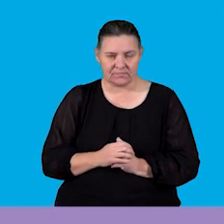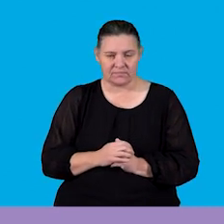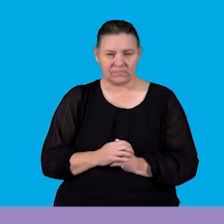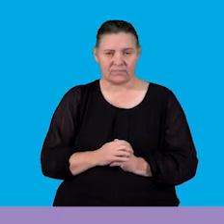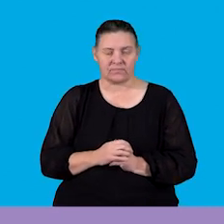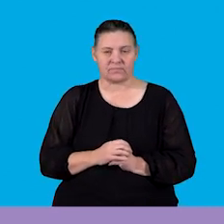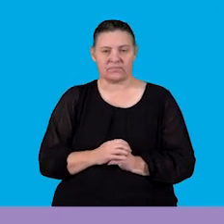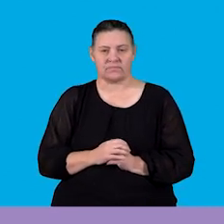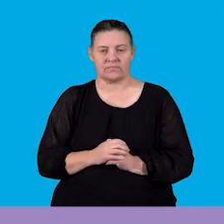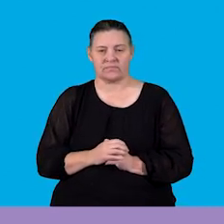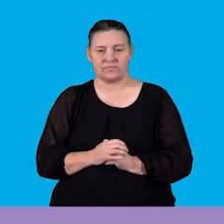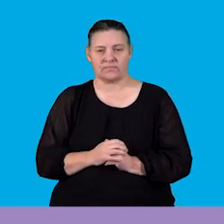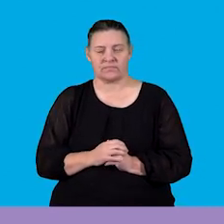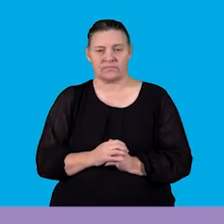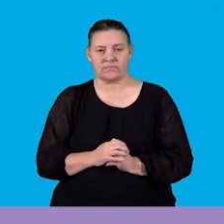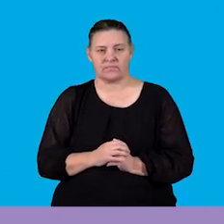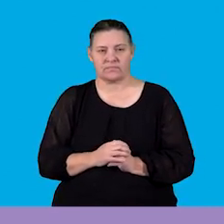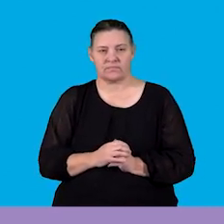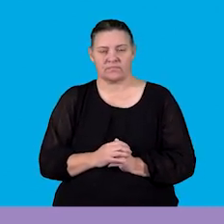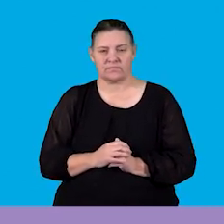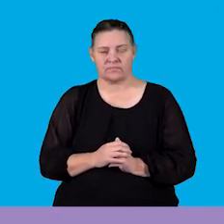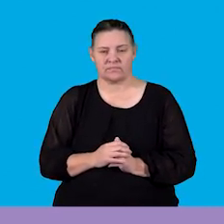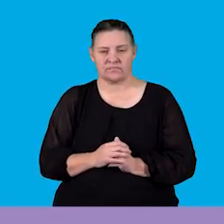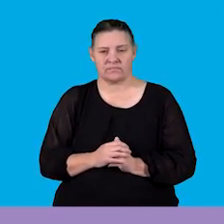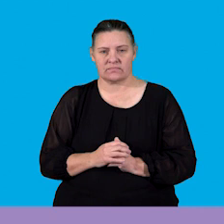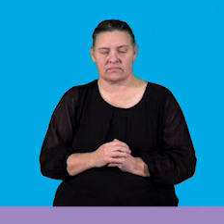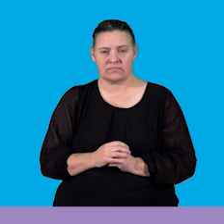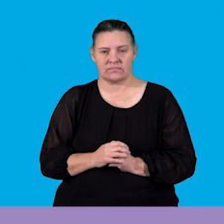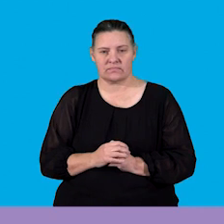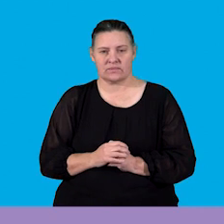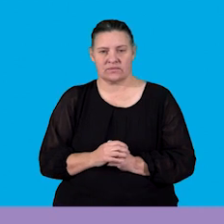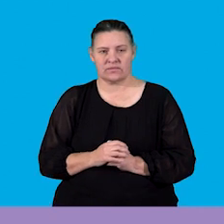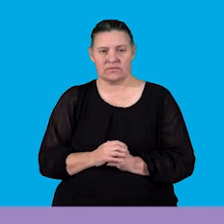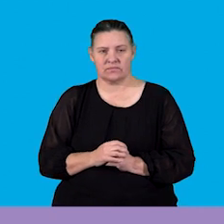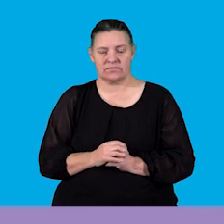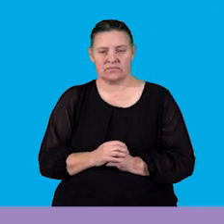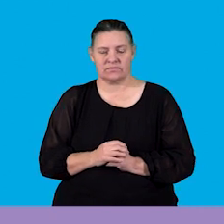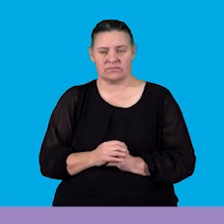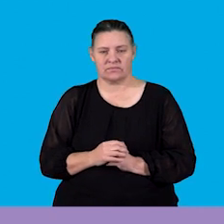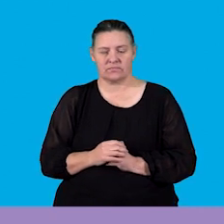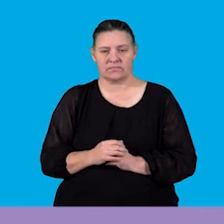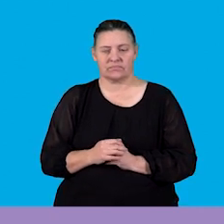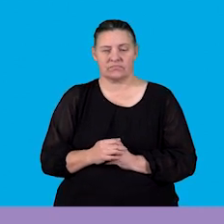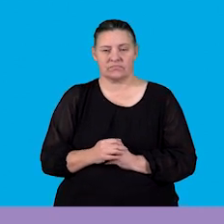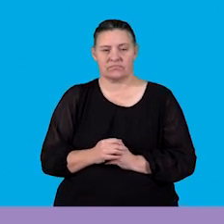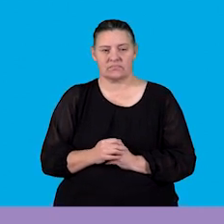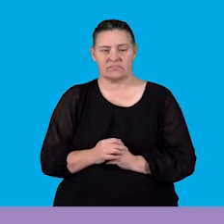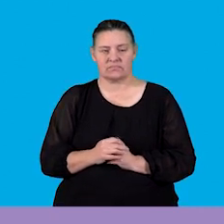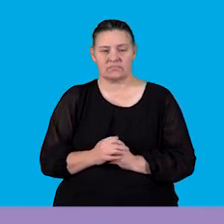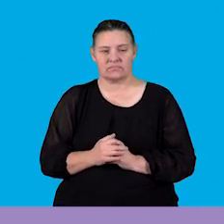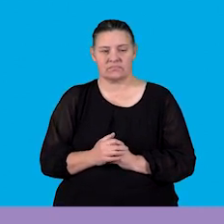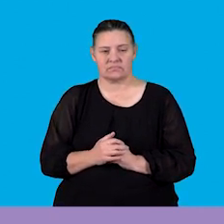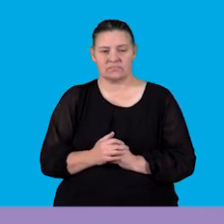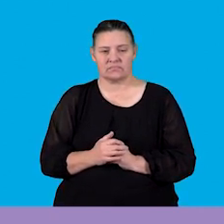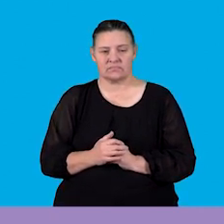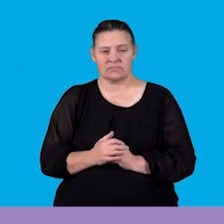75 degrees. And that is now the size of angle Q, which